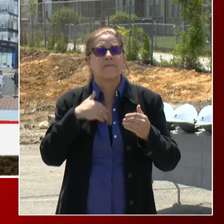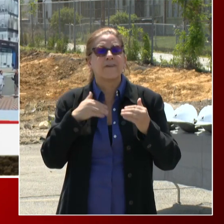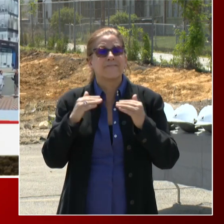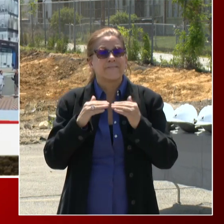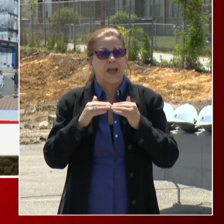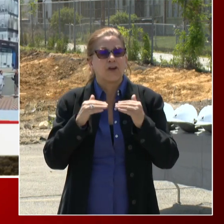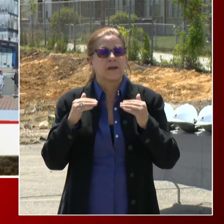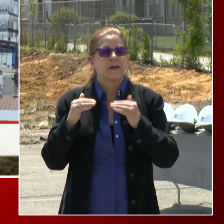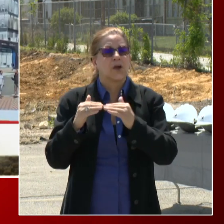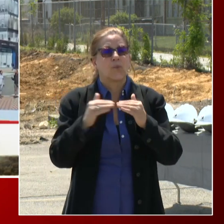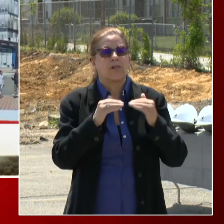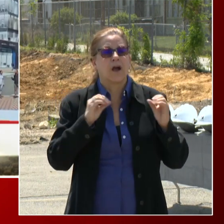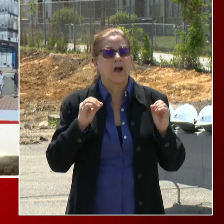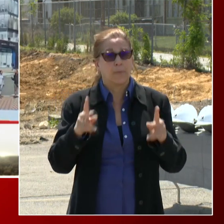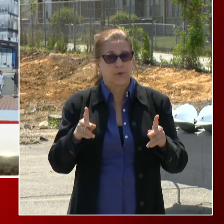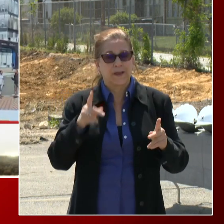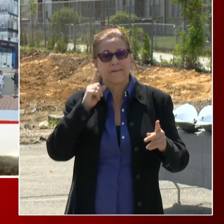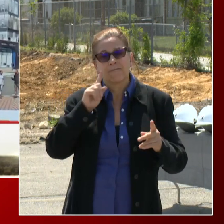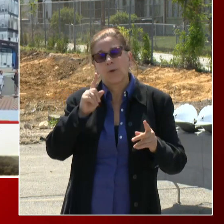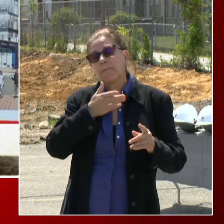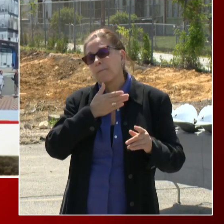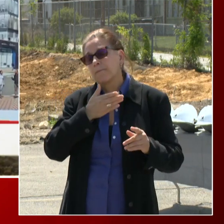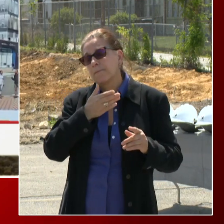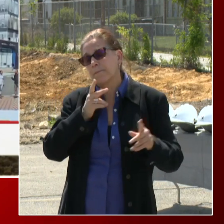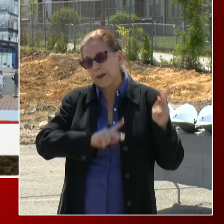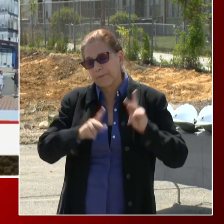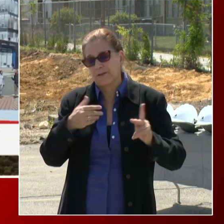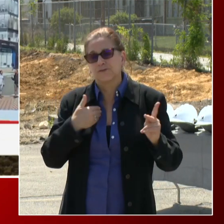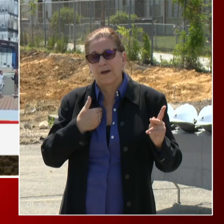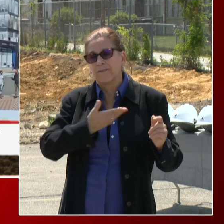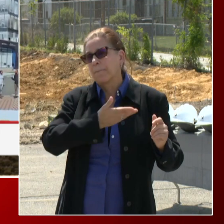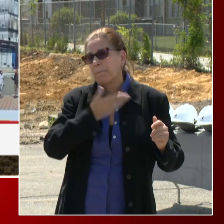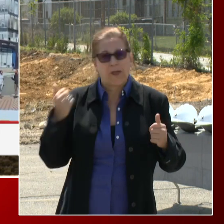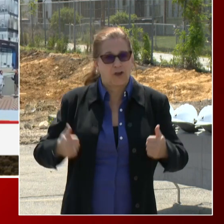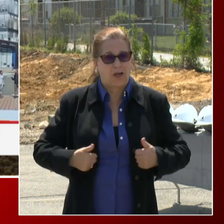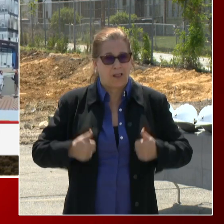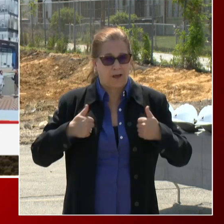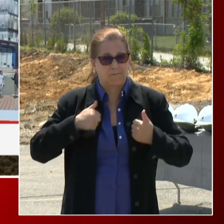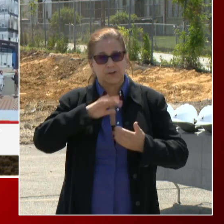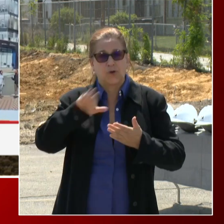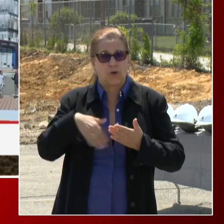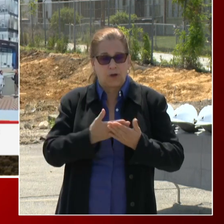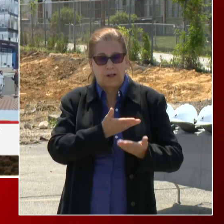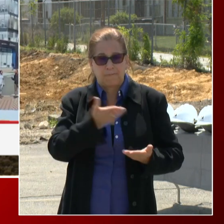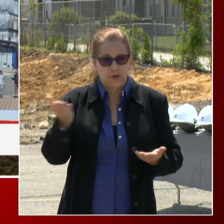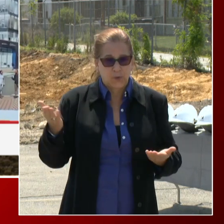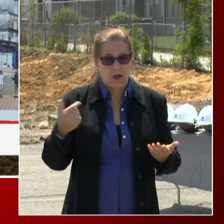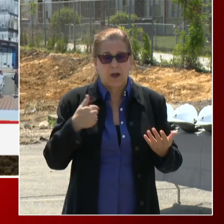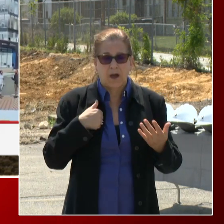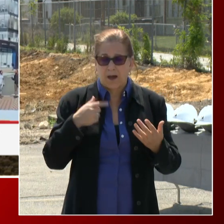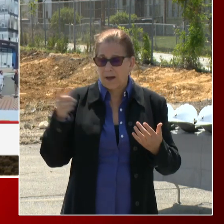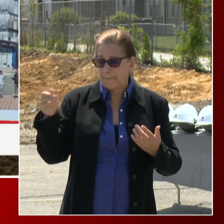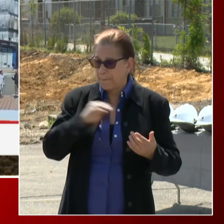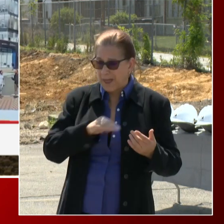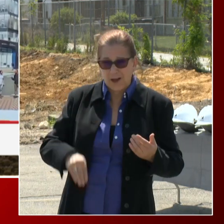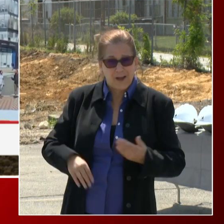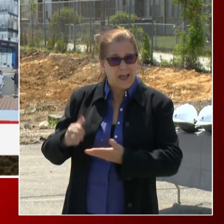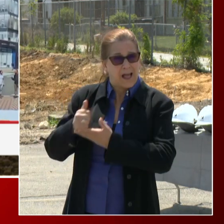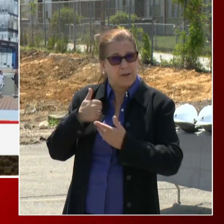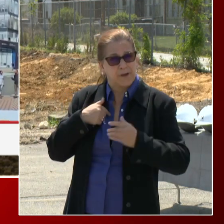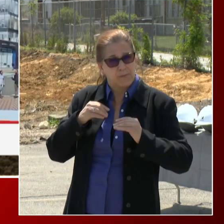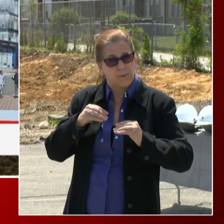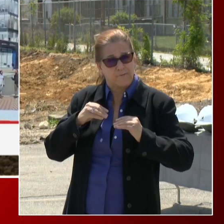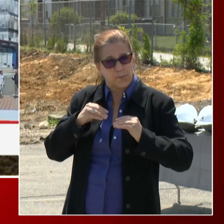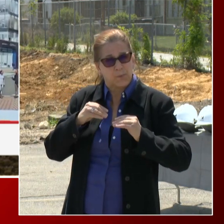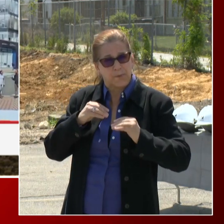a better life. Your belief and support in us helps us fuel the work we do every day to build,